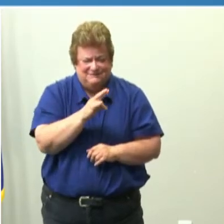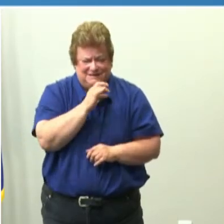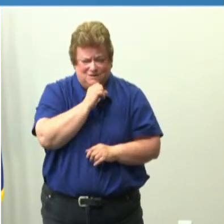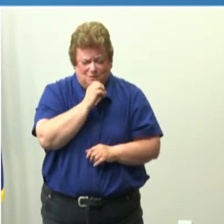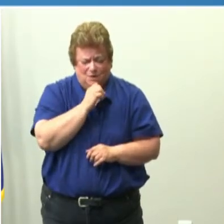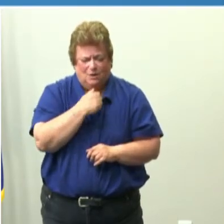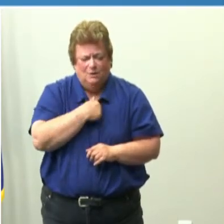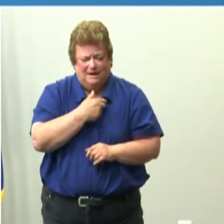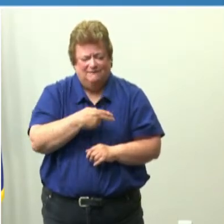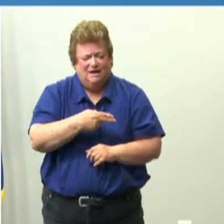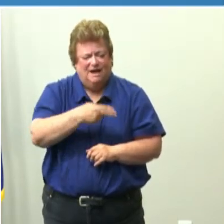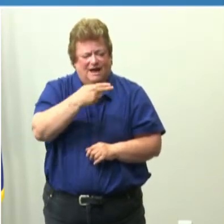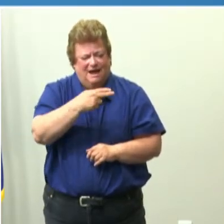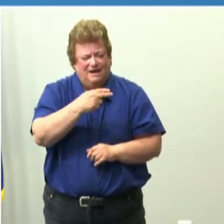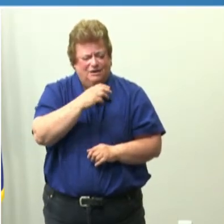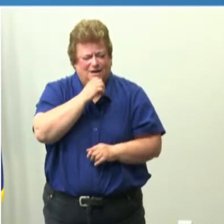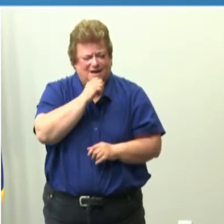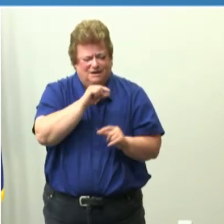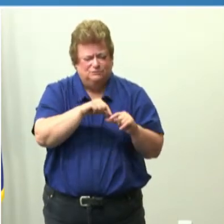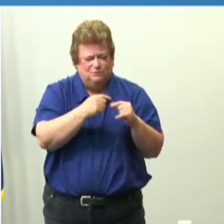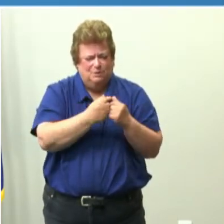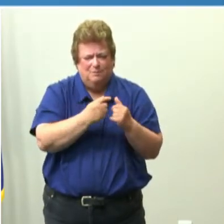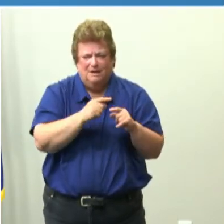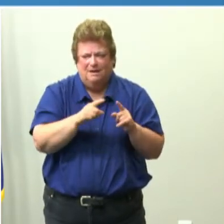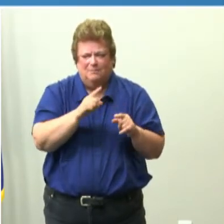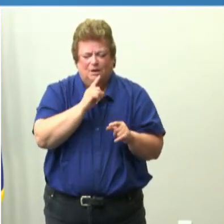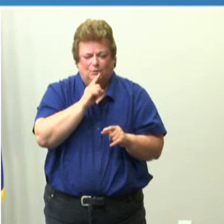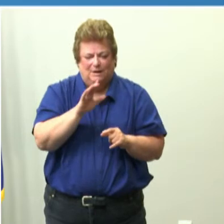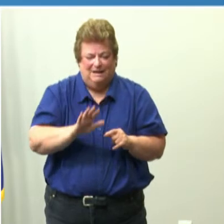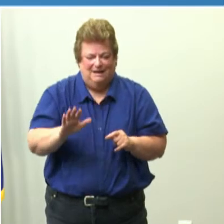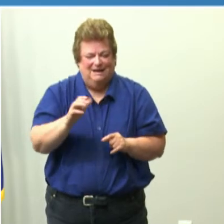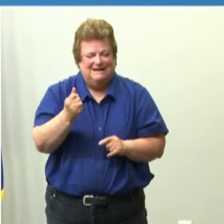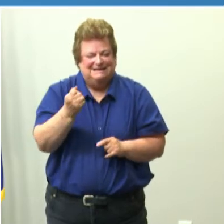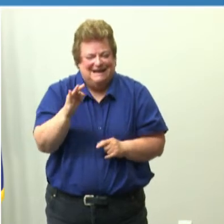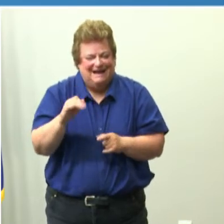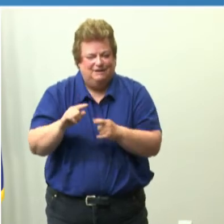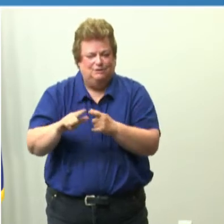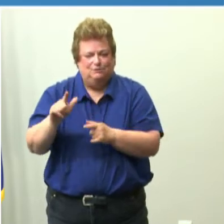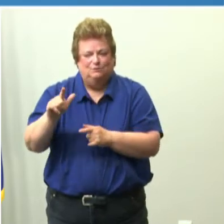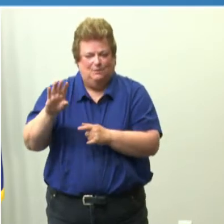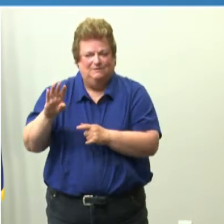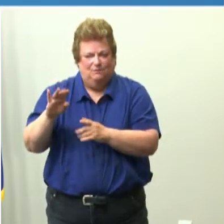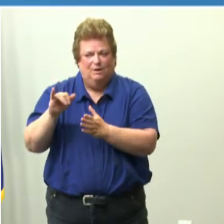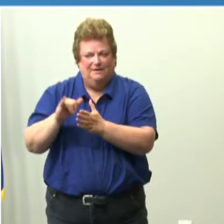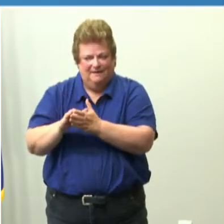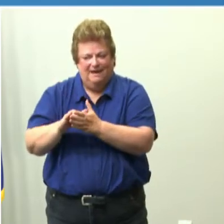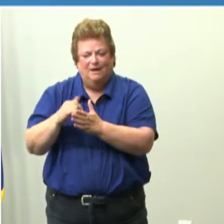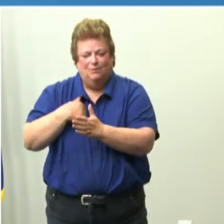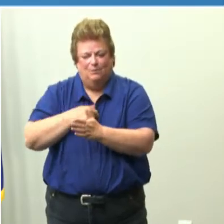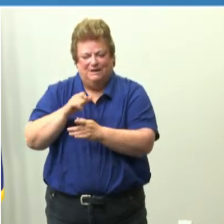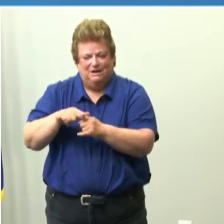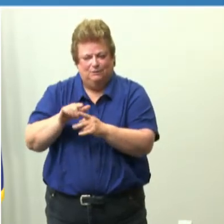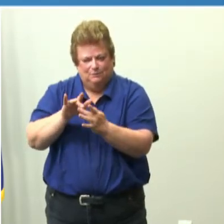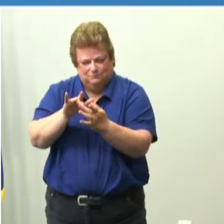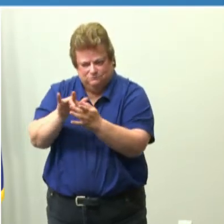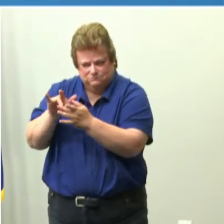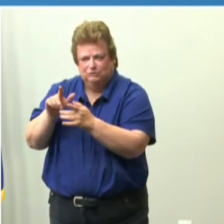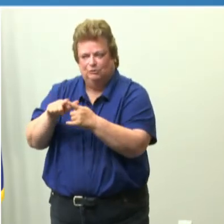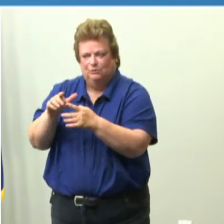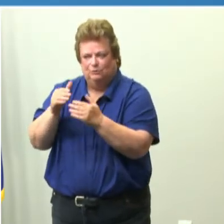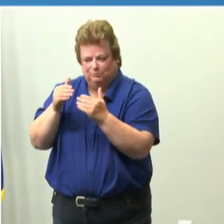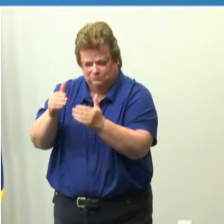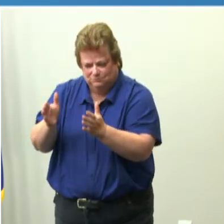bit higher age group, but it's really a lot of the 19 to 24-year-olds that need to reach that group. We're